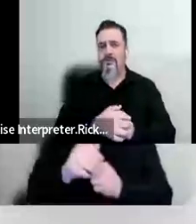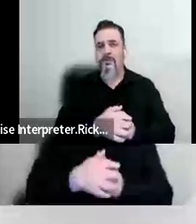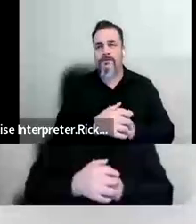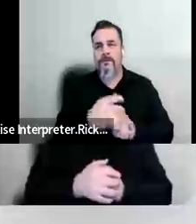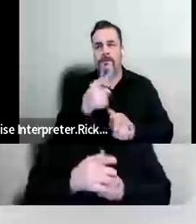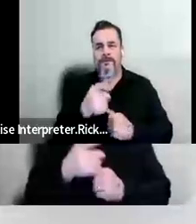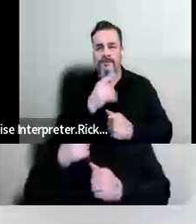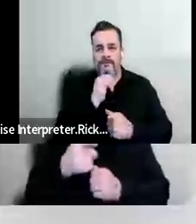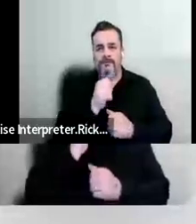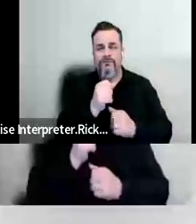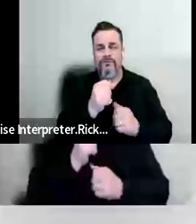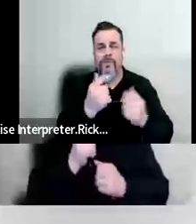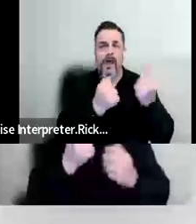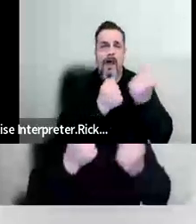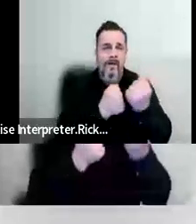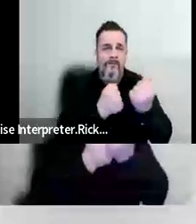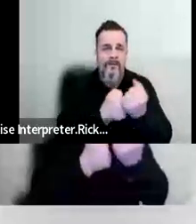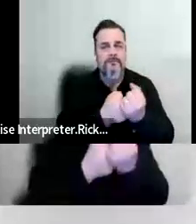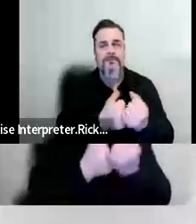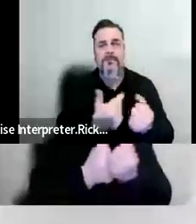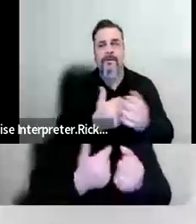This is what advocacy